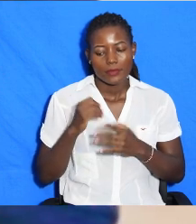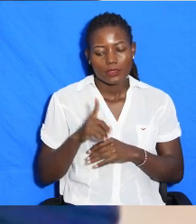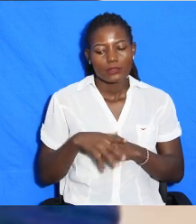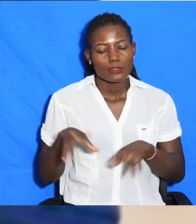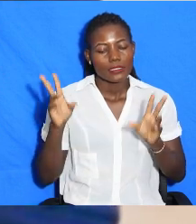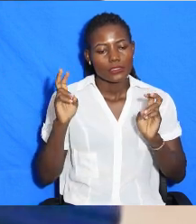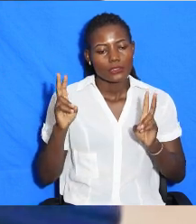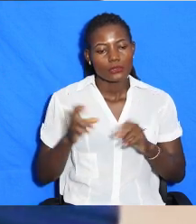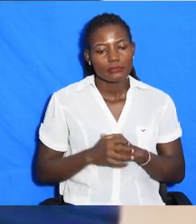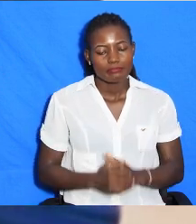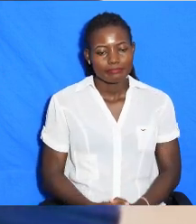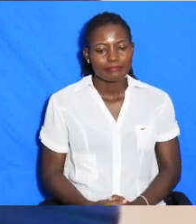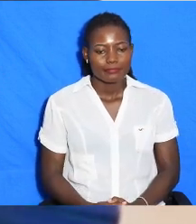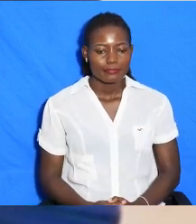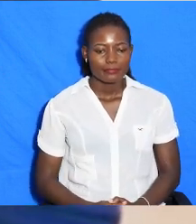issue?